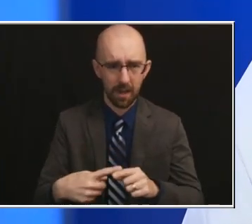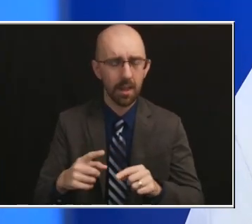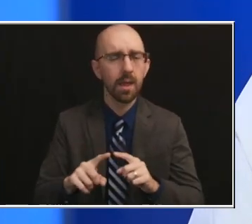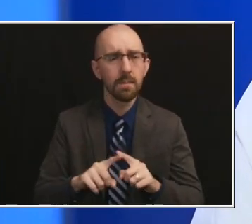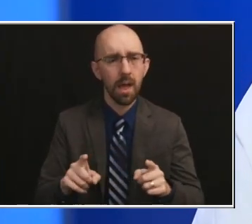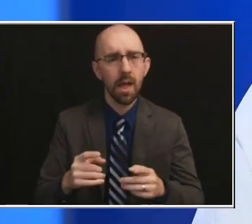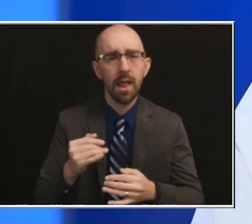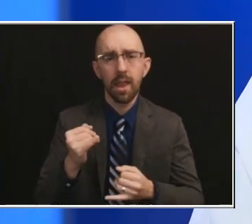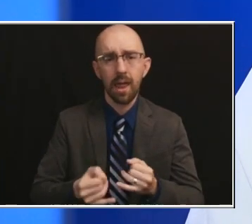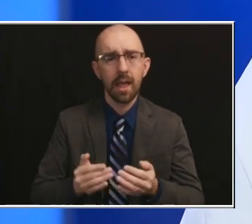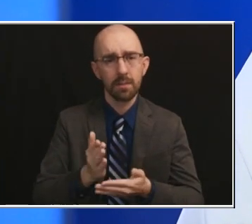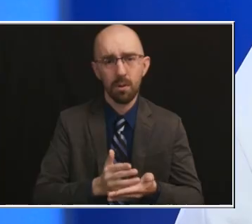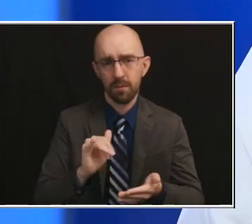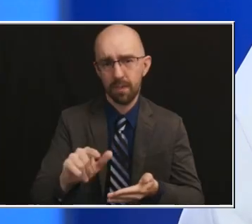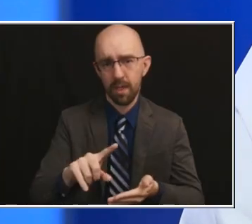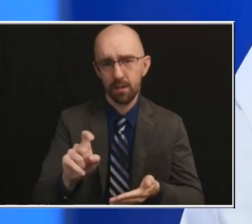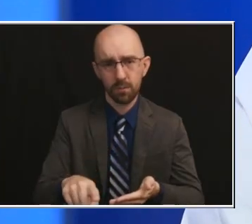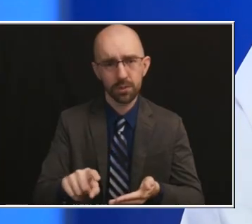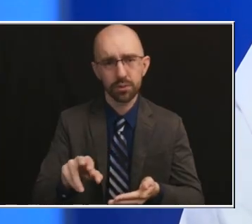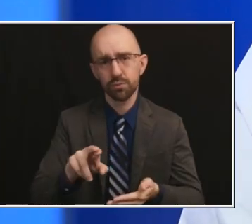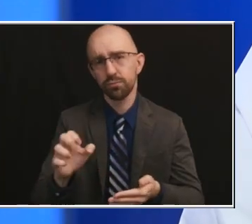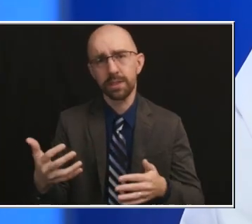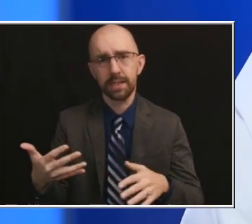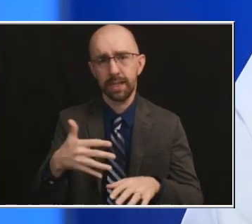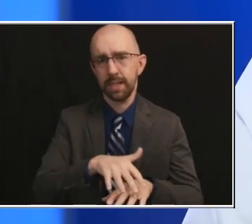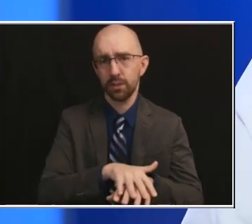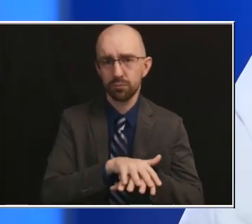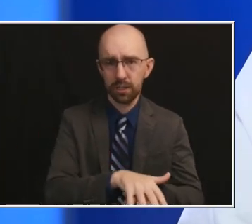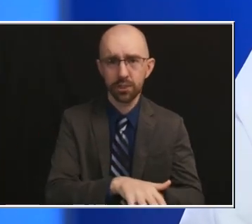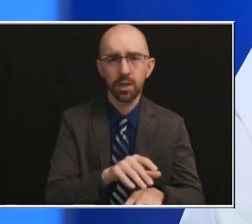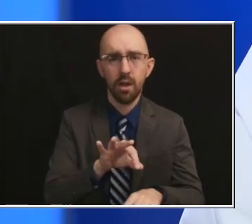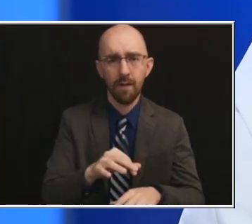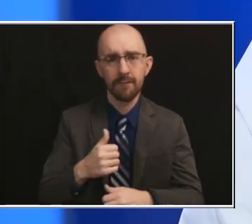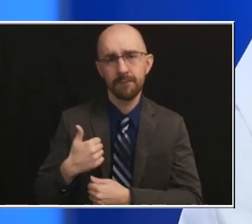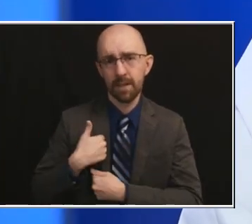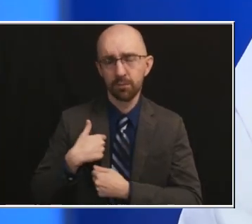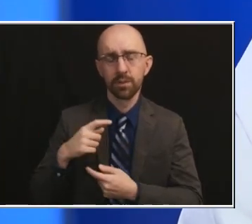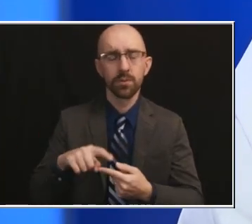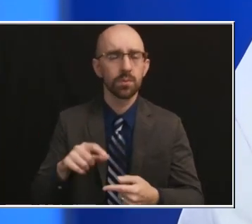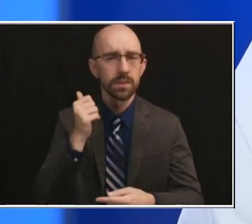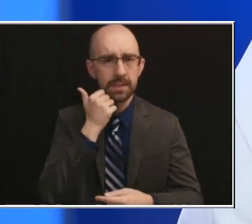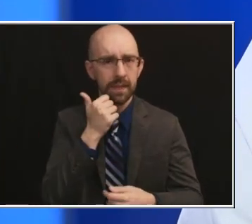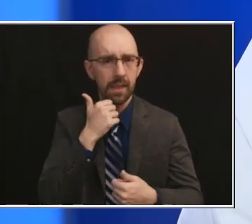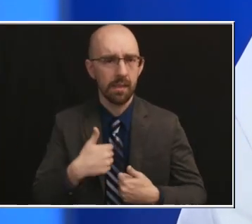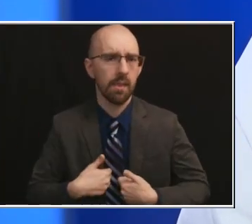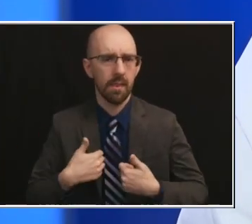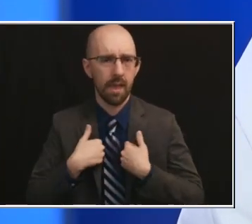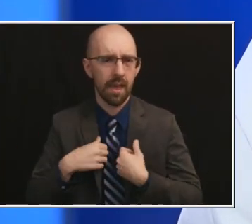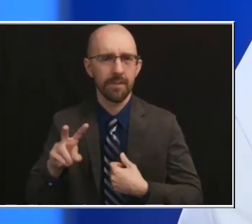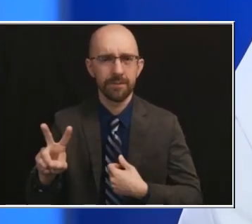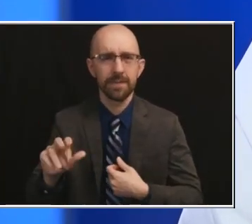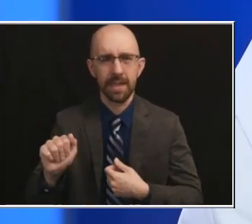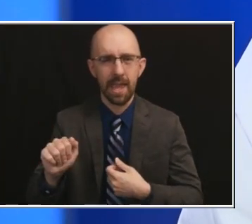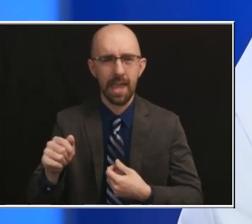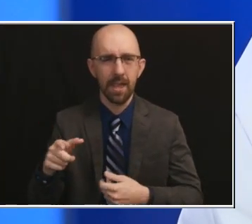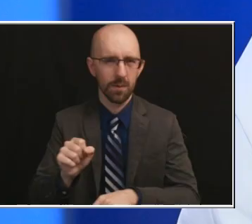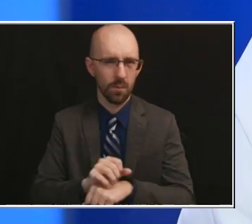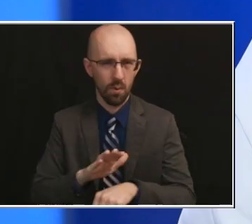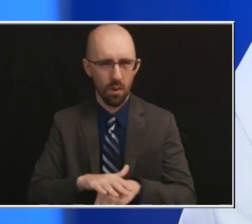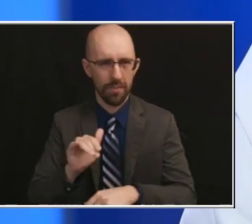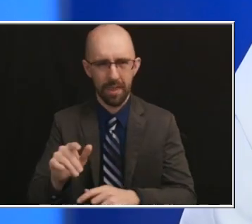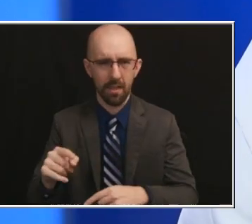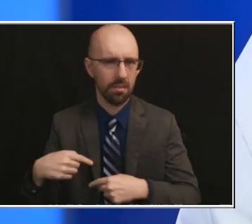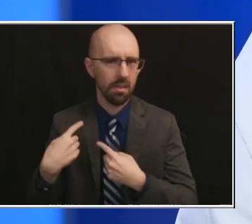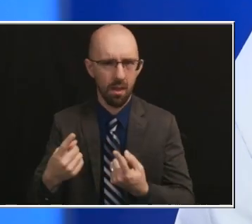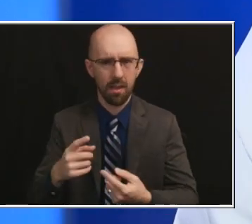that question, reintegration. So reintegration of veterans into civilian life, that VA has worked upon it for a long period of time, at least 2 decades